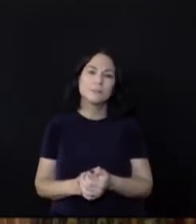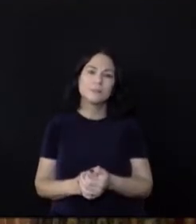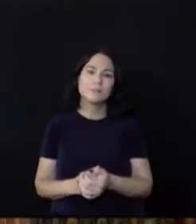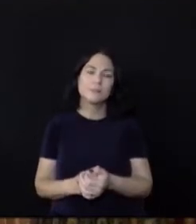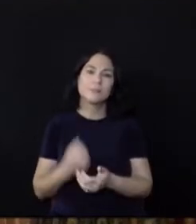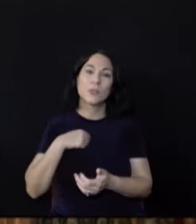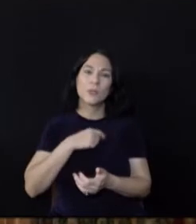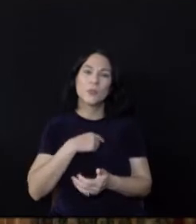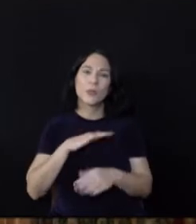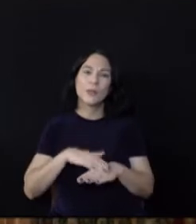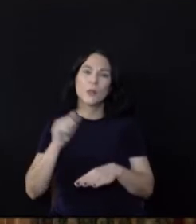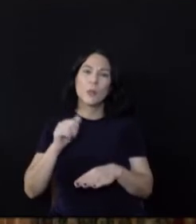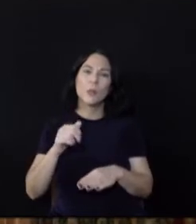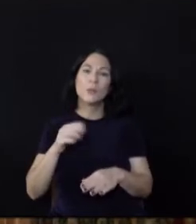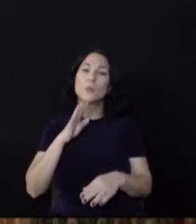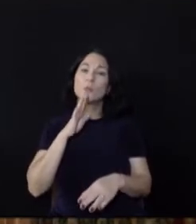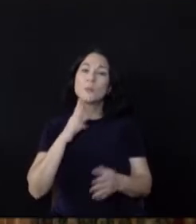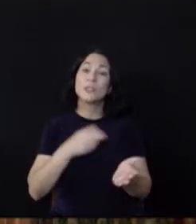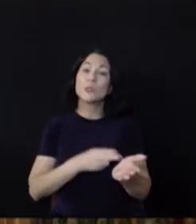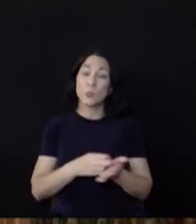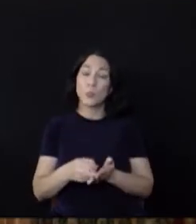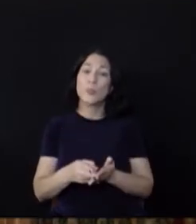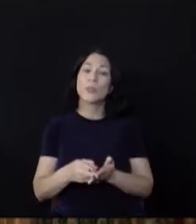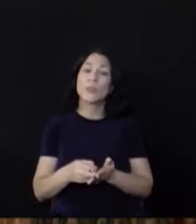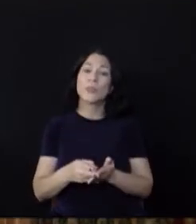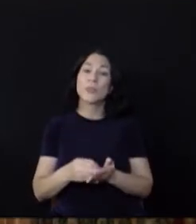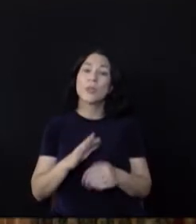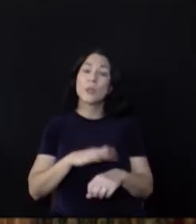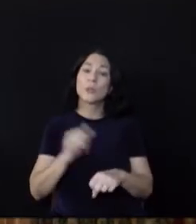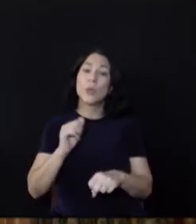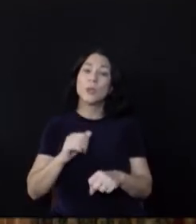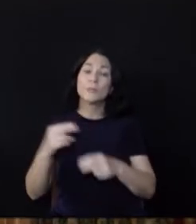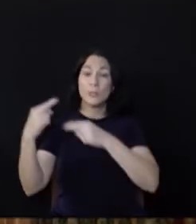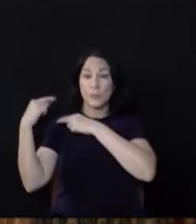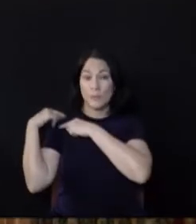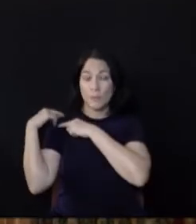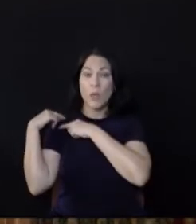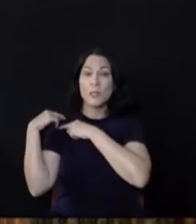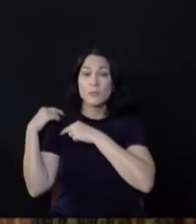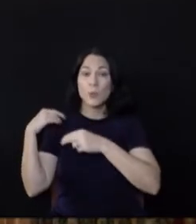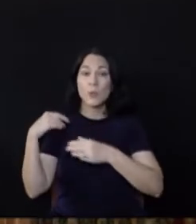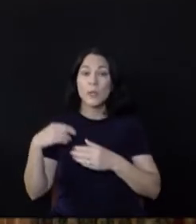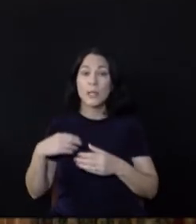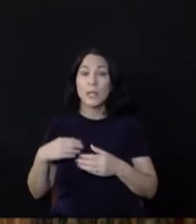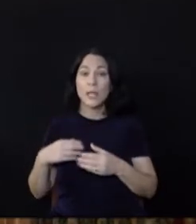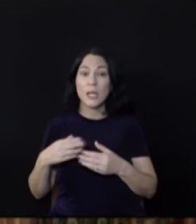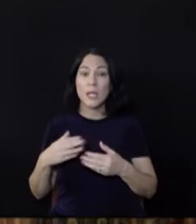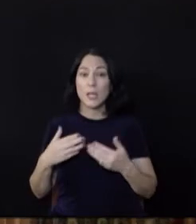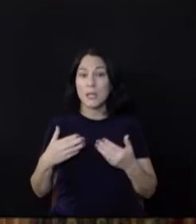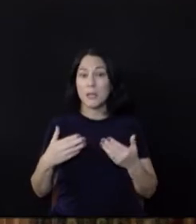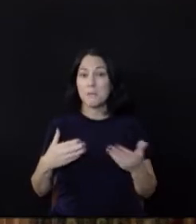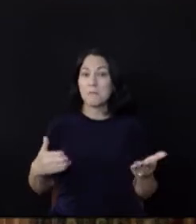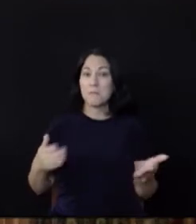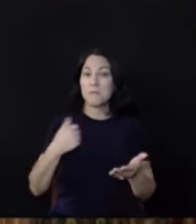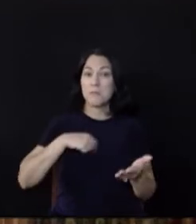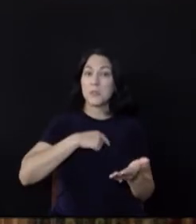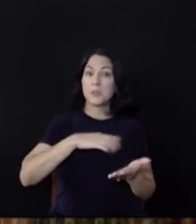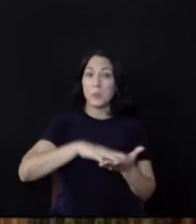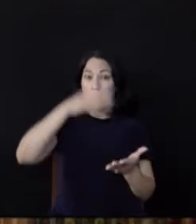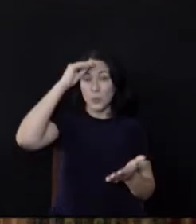We are called to speak truth. We are called to be responsible in what we are learning and how we are sharing